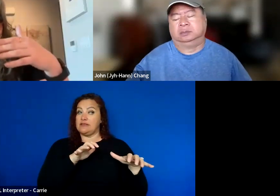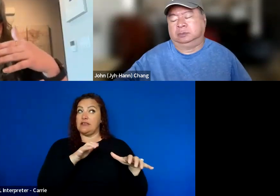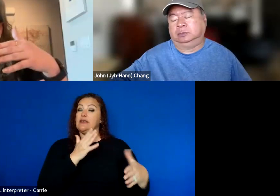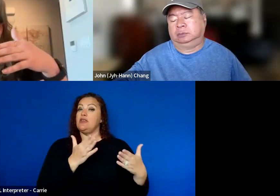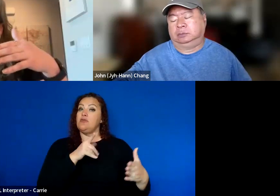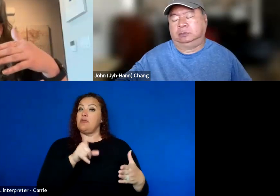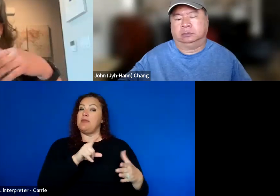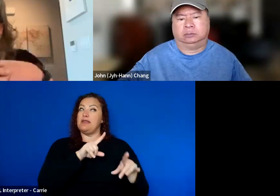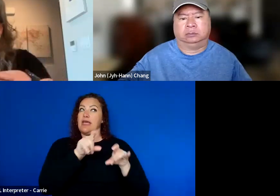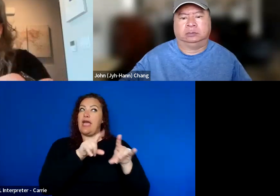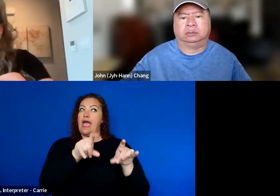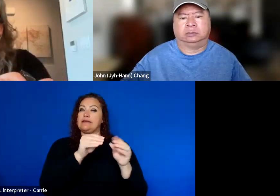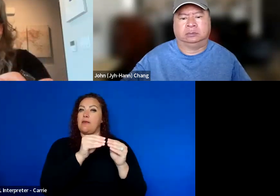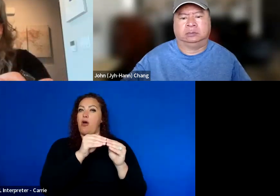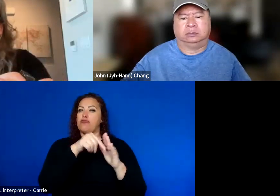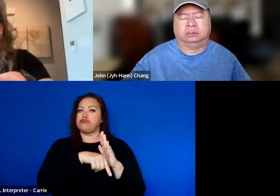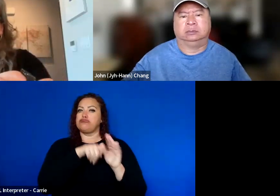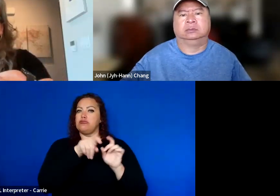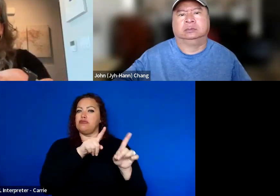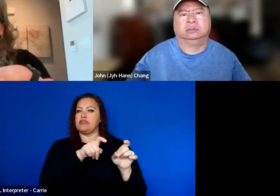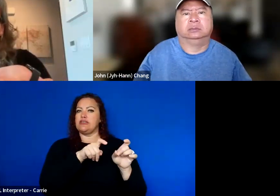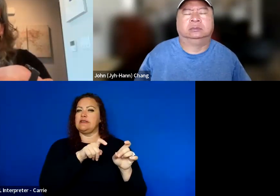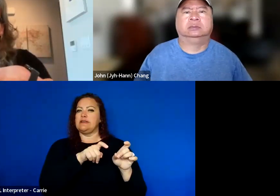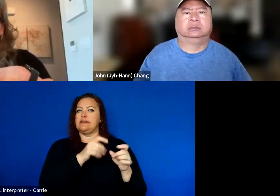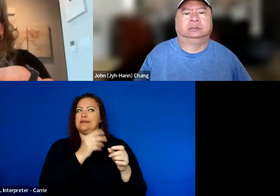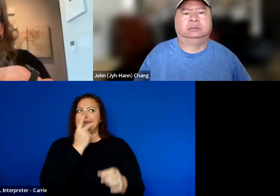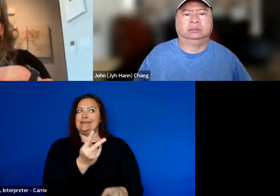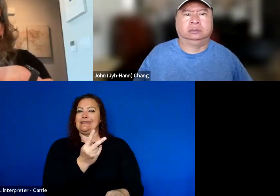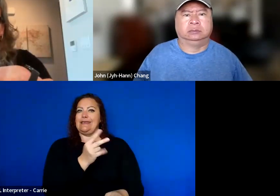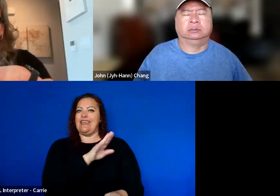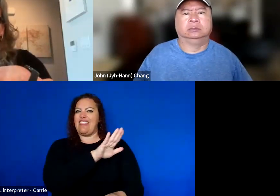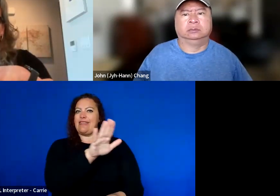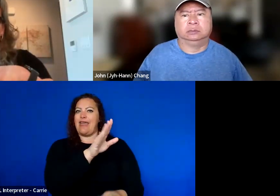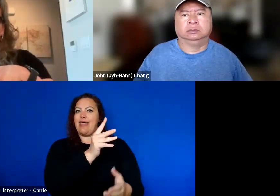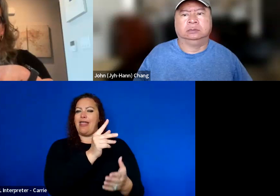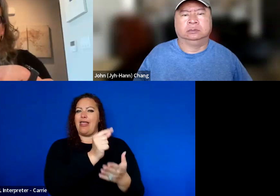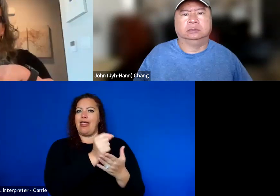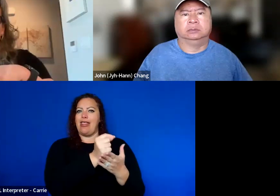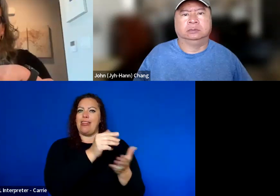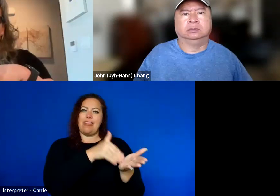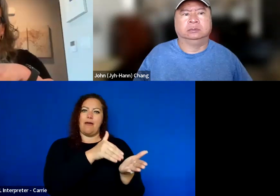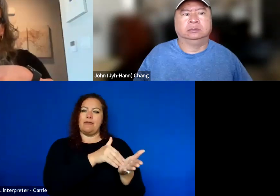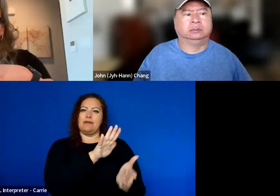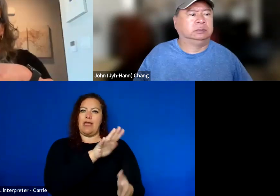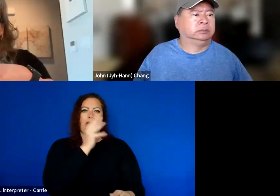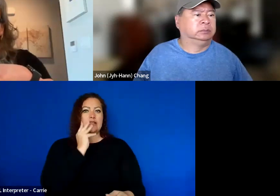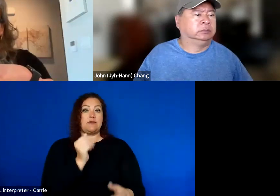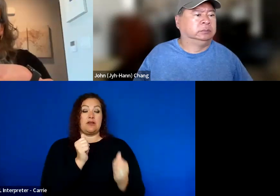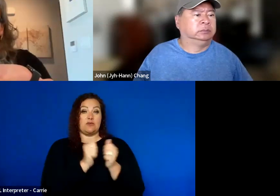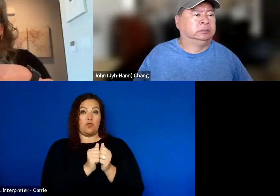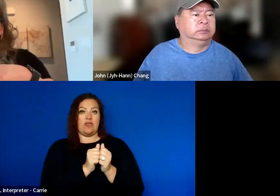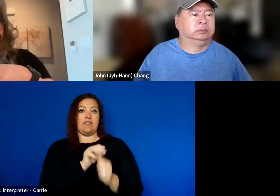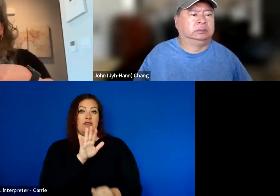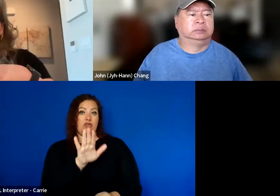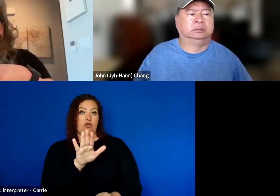ask a few more questions up front to see the practitioner's level of experience with the